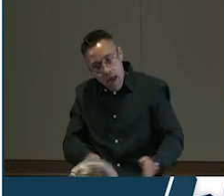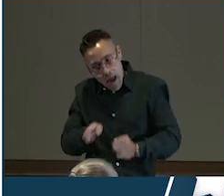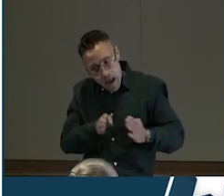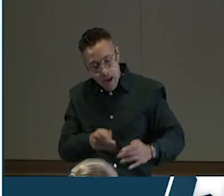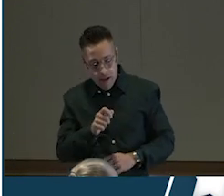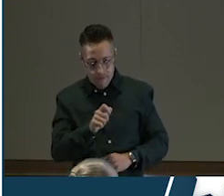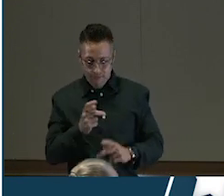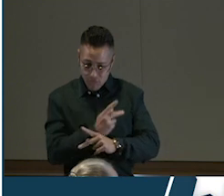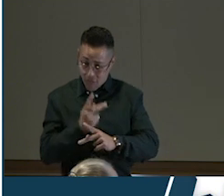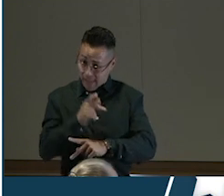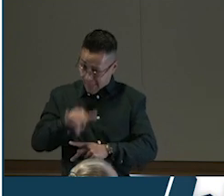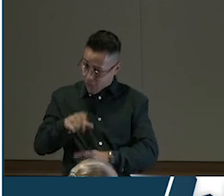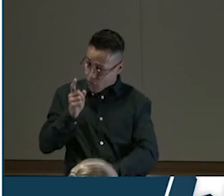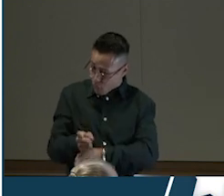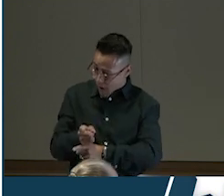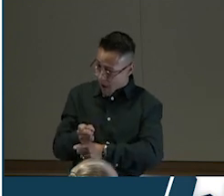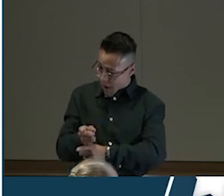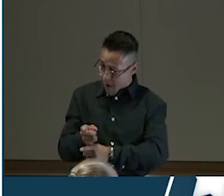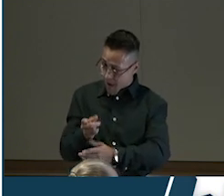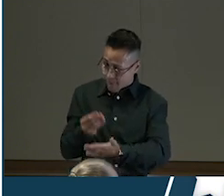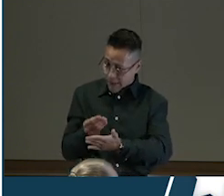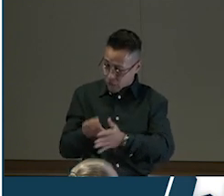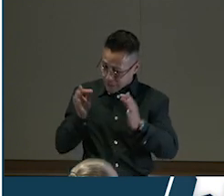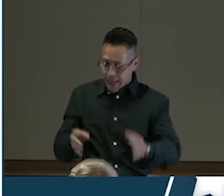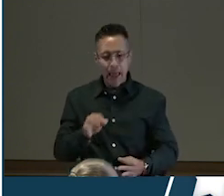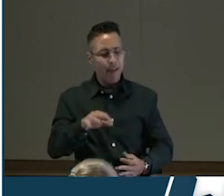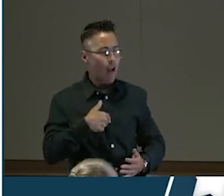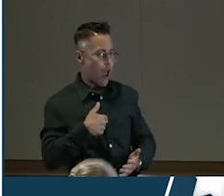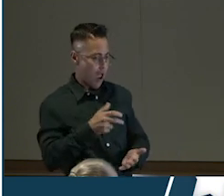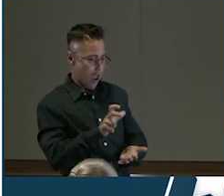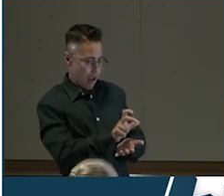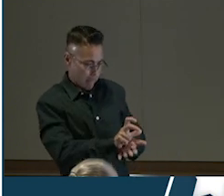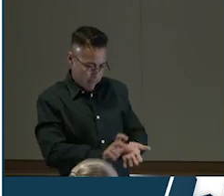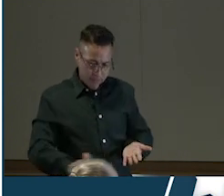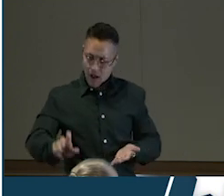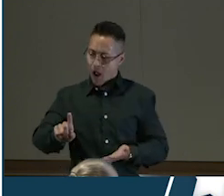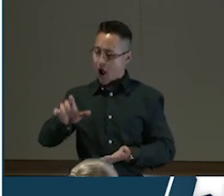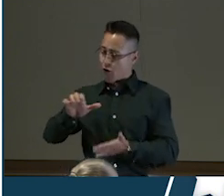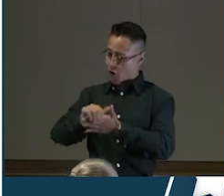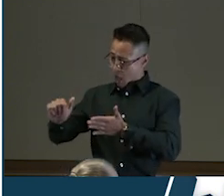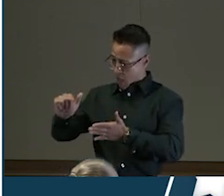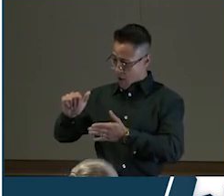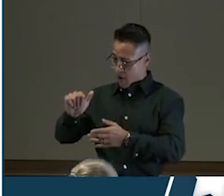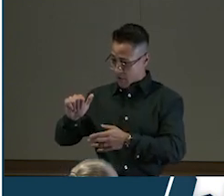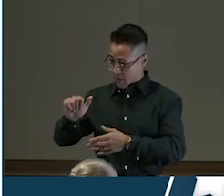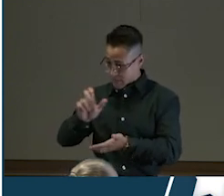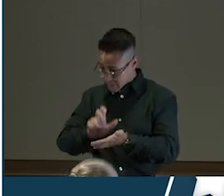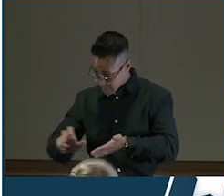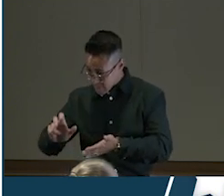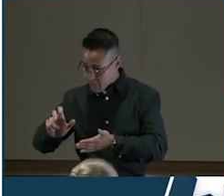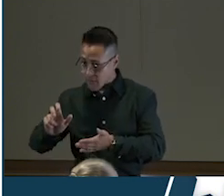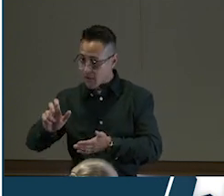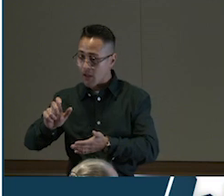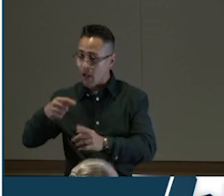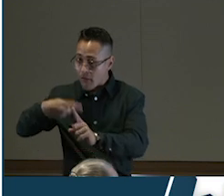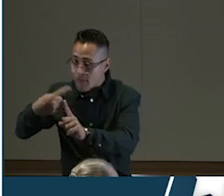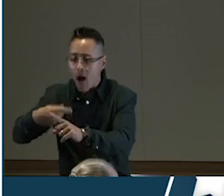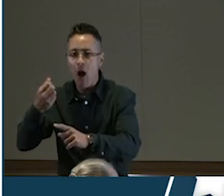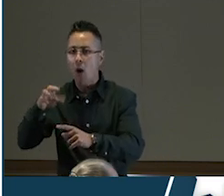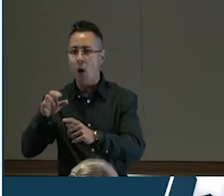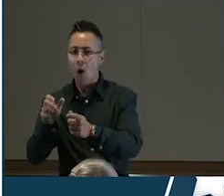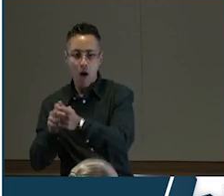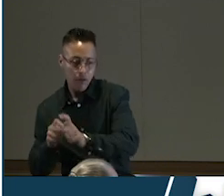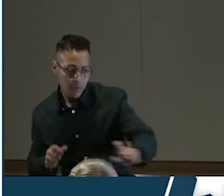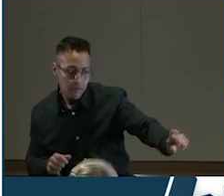right financial move? Meaning, if I'm putting $100 a month over here, would it be better if I put it over here? And let's evaluate the